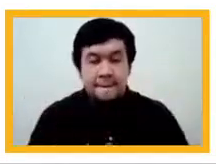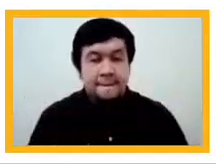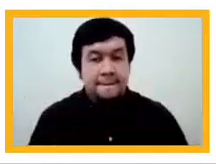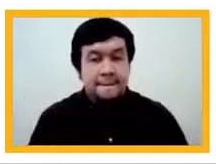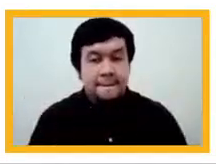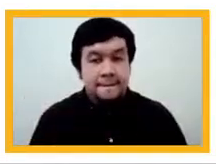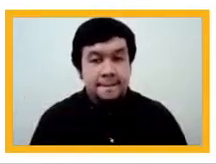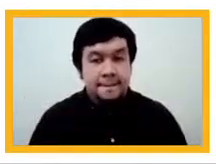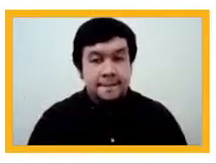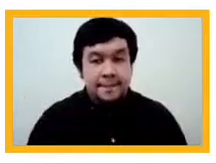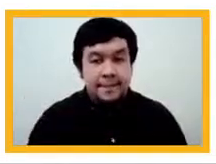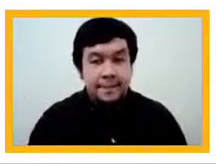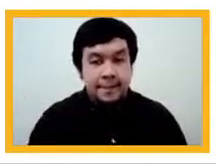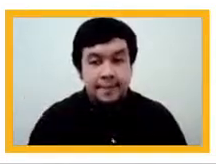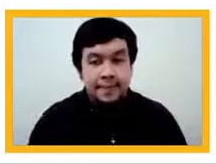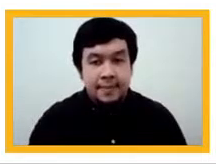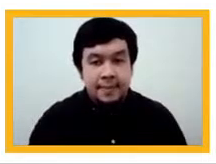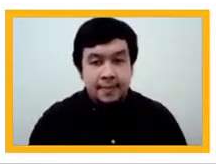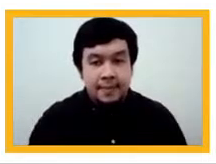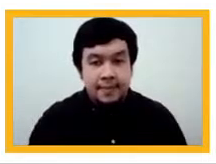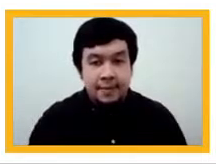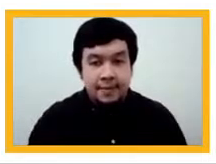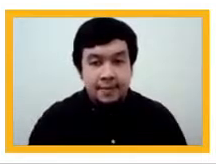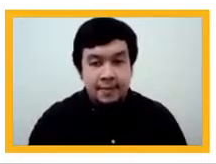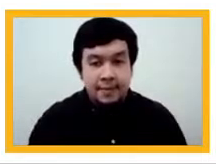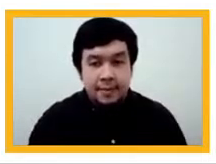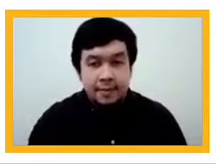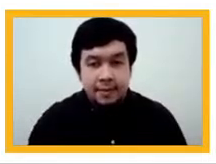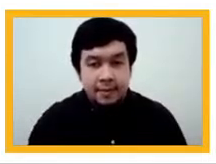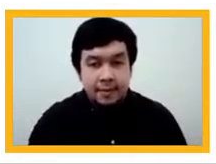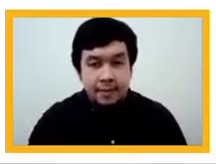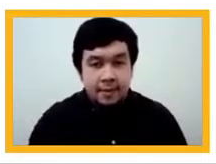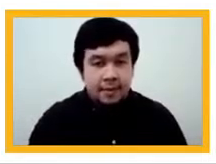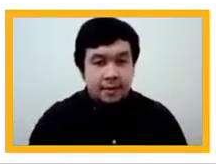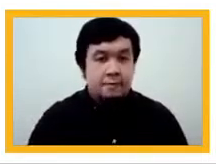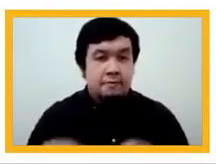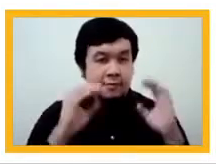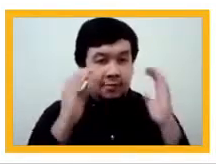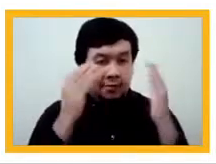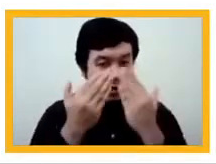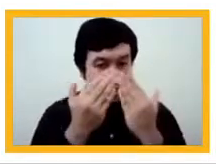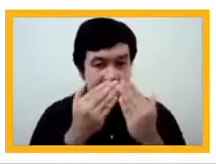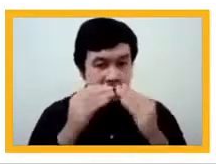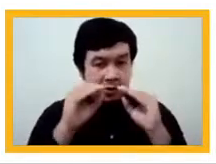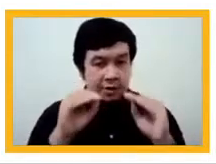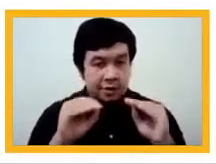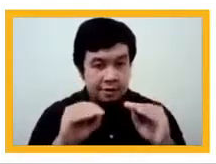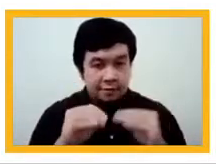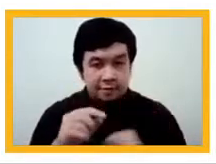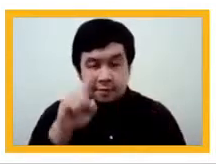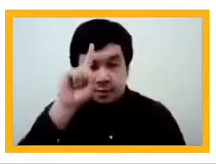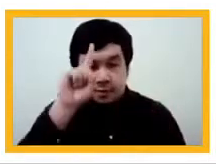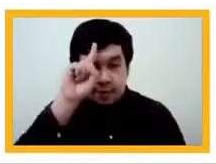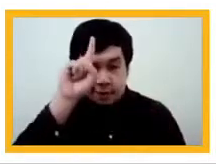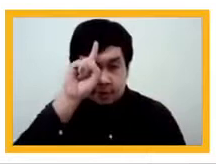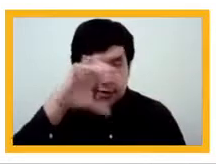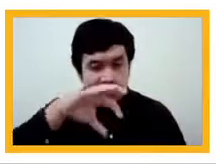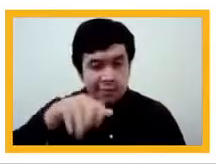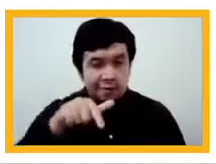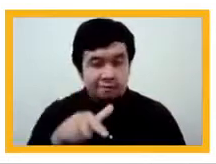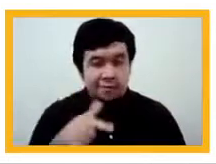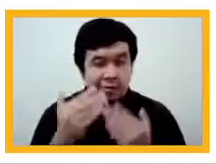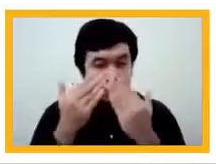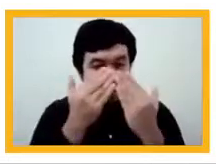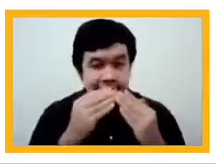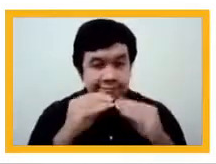influential educationist in Germany who saw education as a tool to imbue students with a set of moral